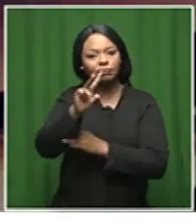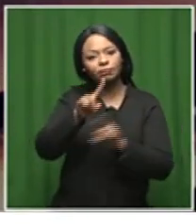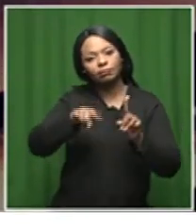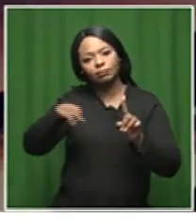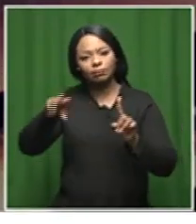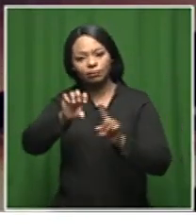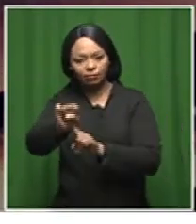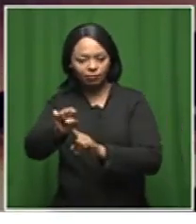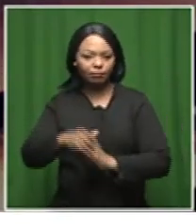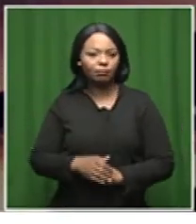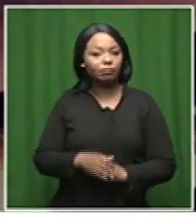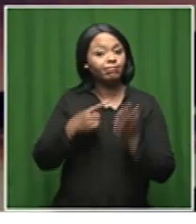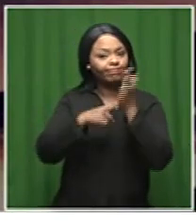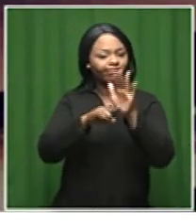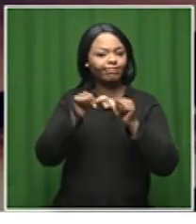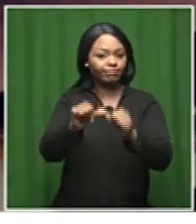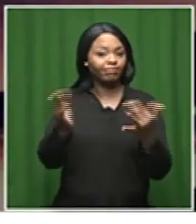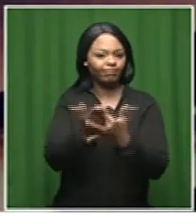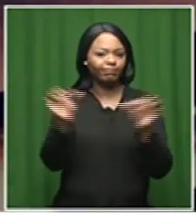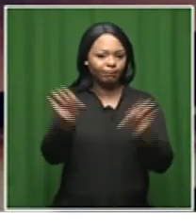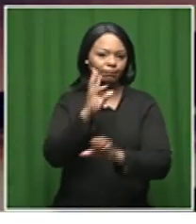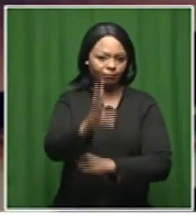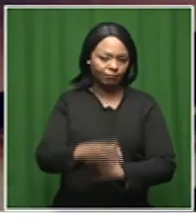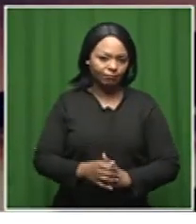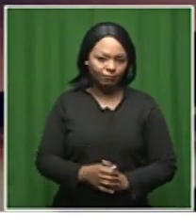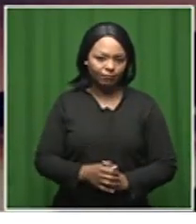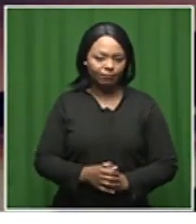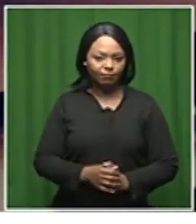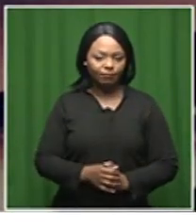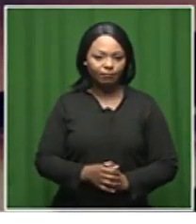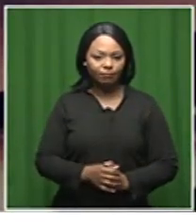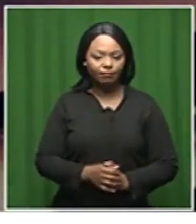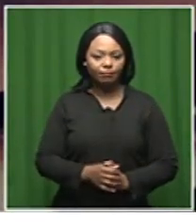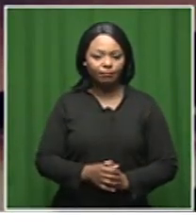SABC Vital Signs. The show will continue right after this ad break.